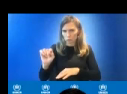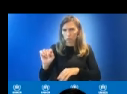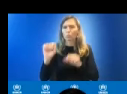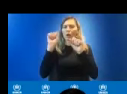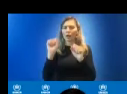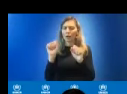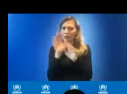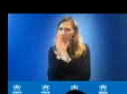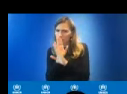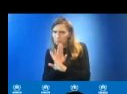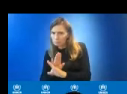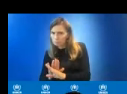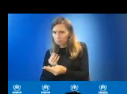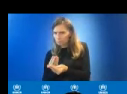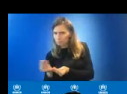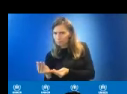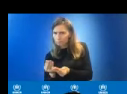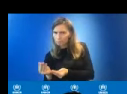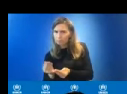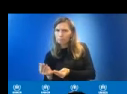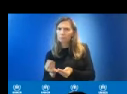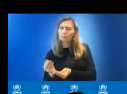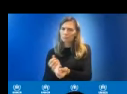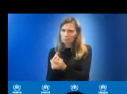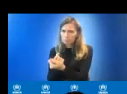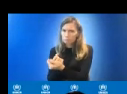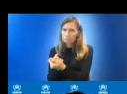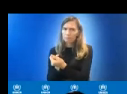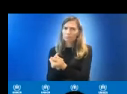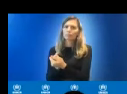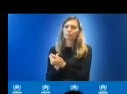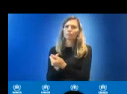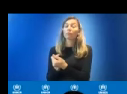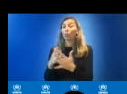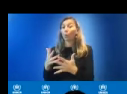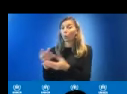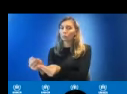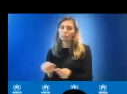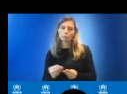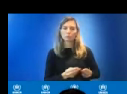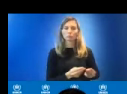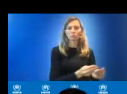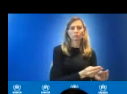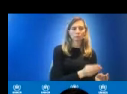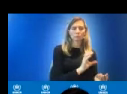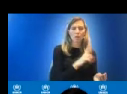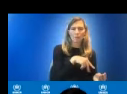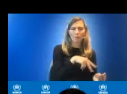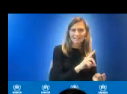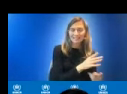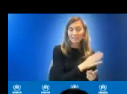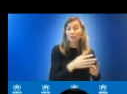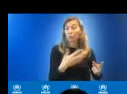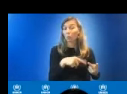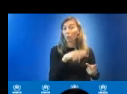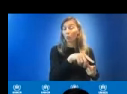certain human rights issues. We can sometimes channel that information through the CRPD, through some of the special rapporteurs that Juan